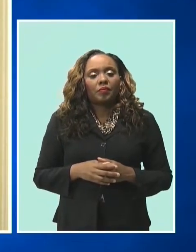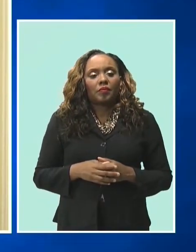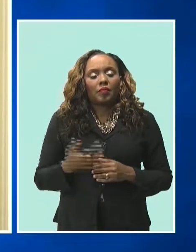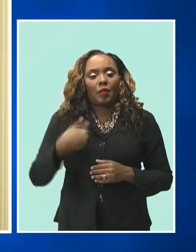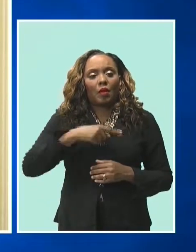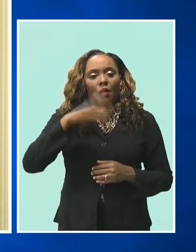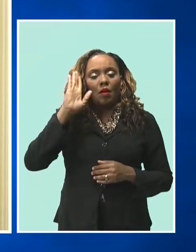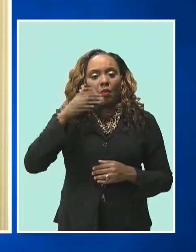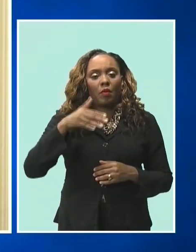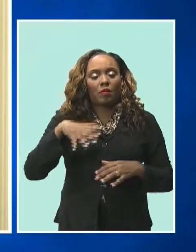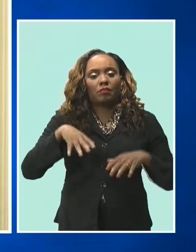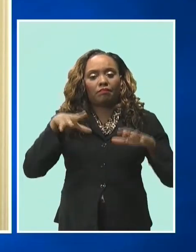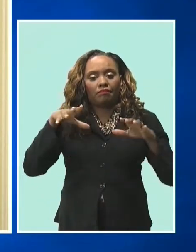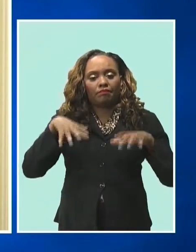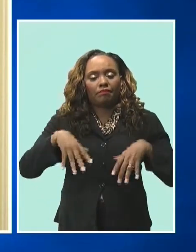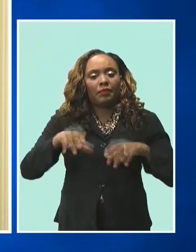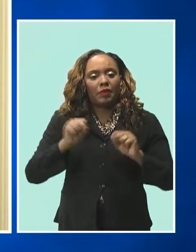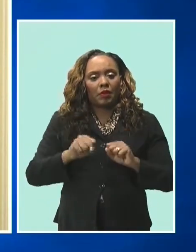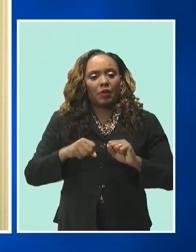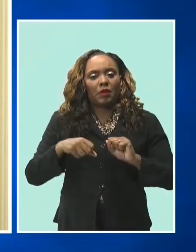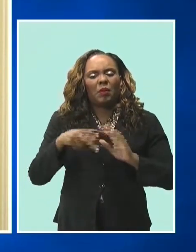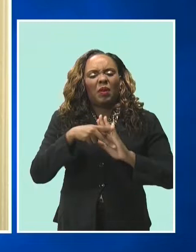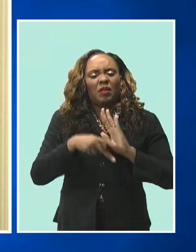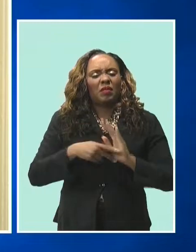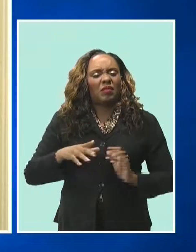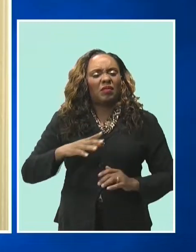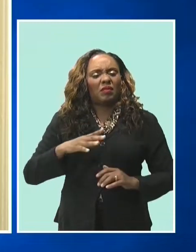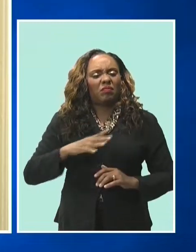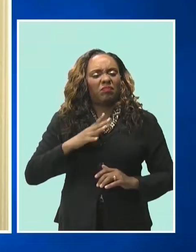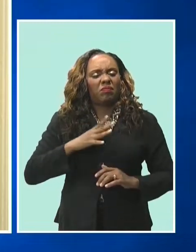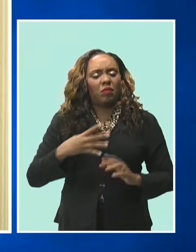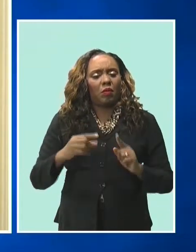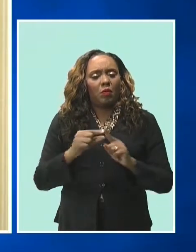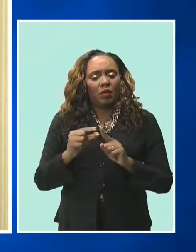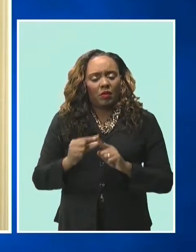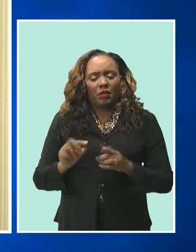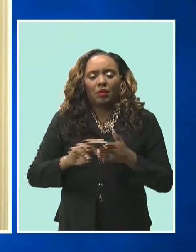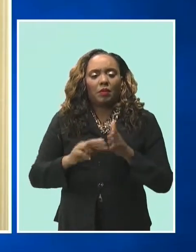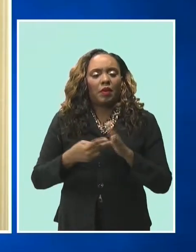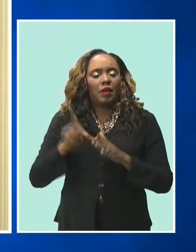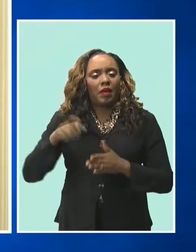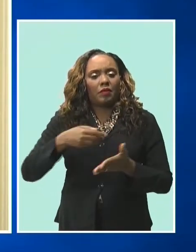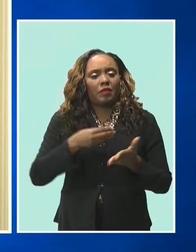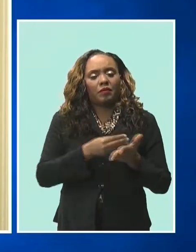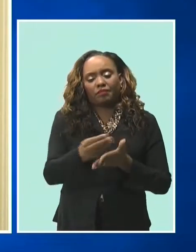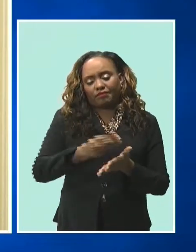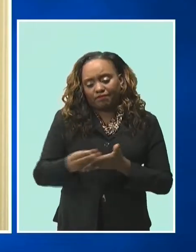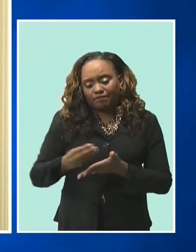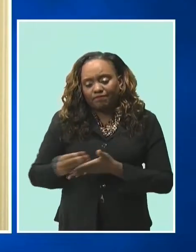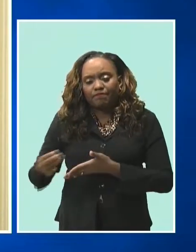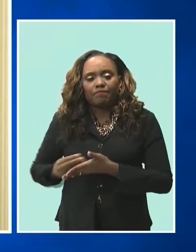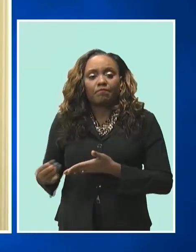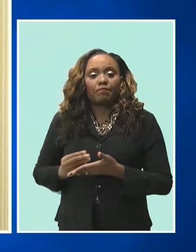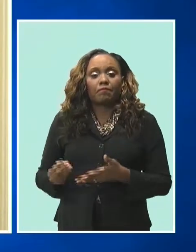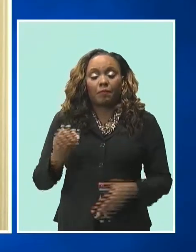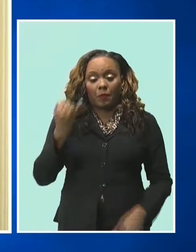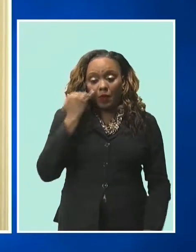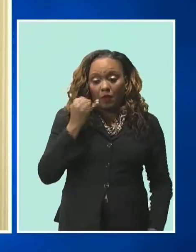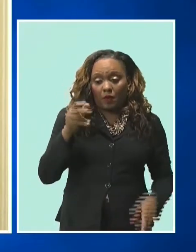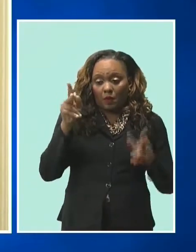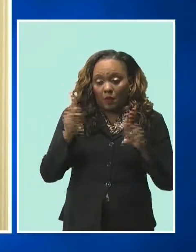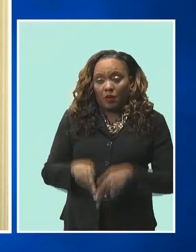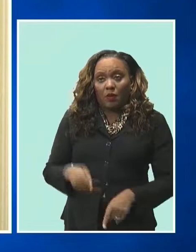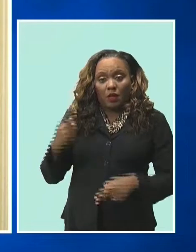fiscal policies. A lot of fancy words for saying that we need to spend money in order to make sure that if a man can't work